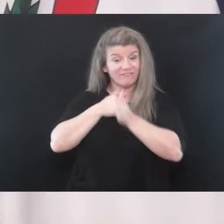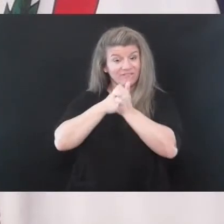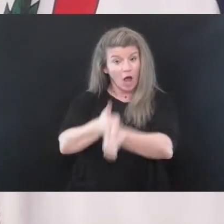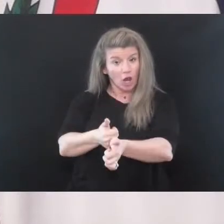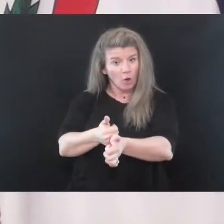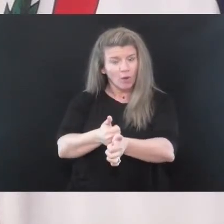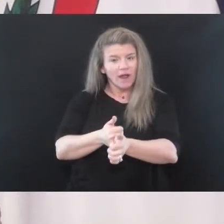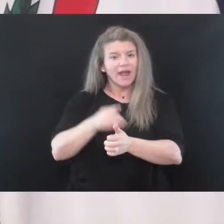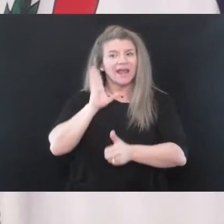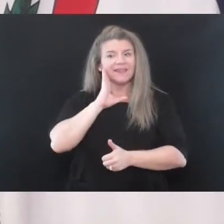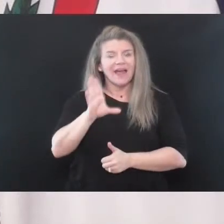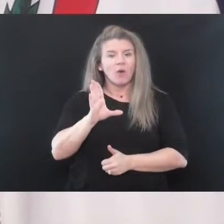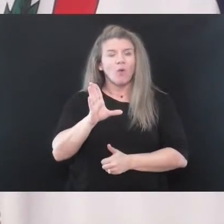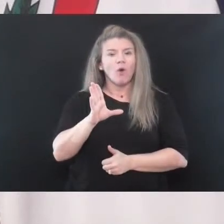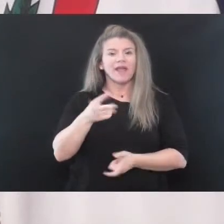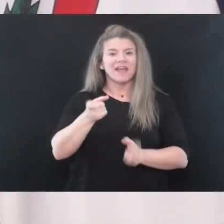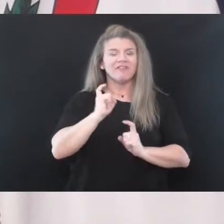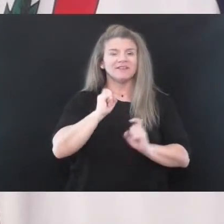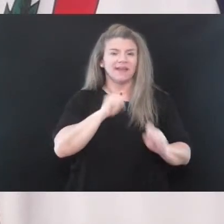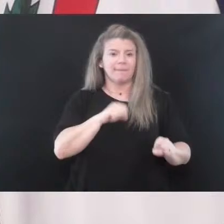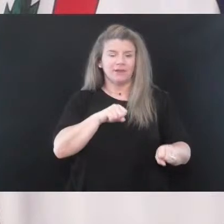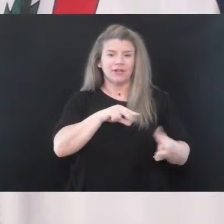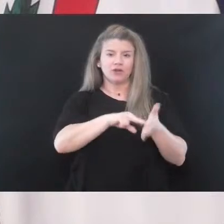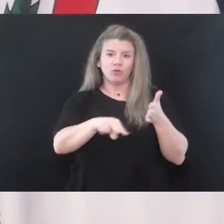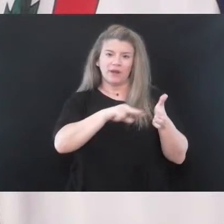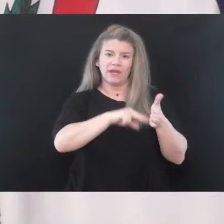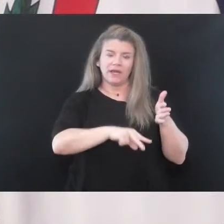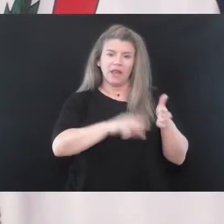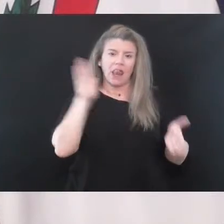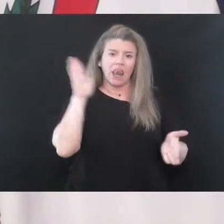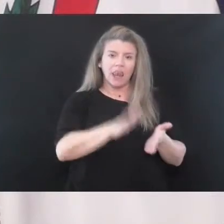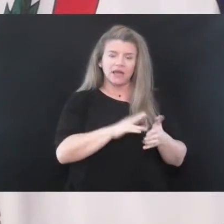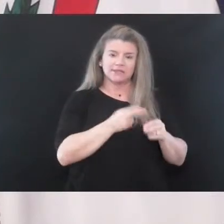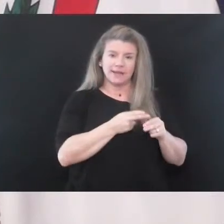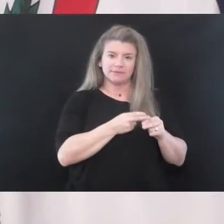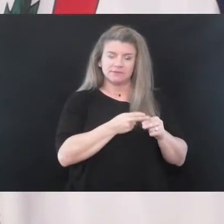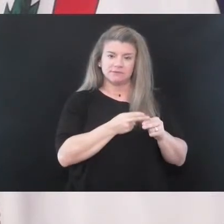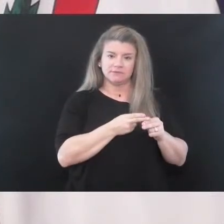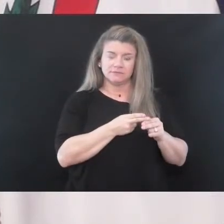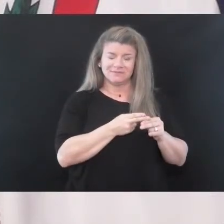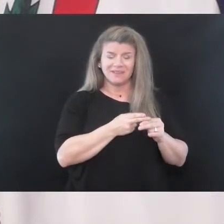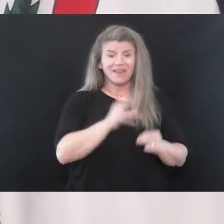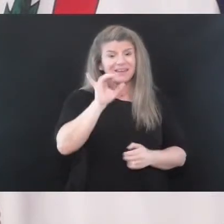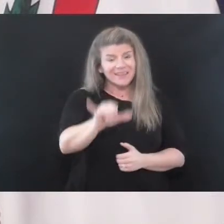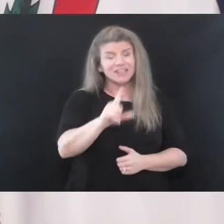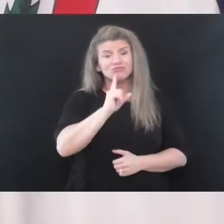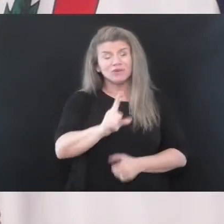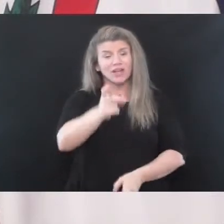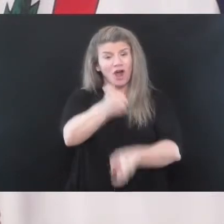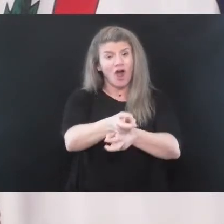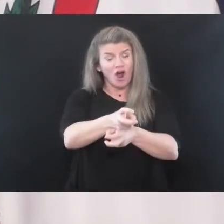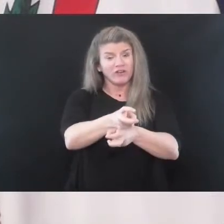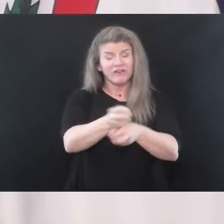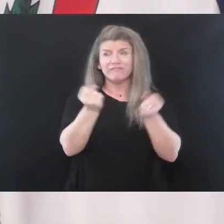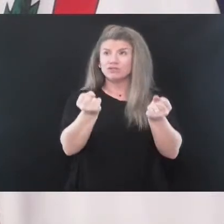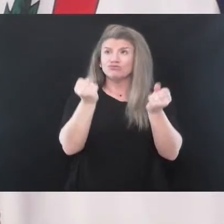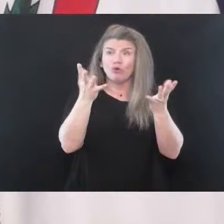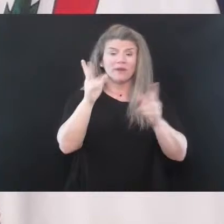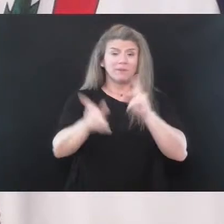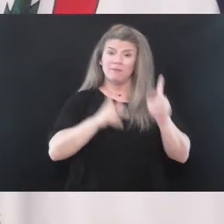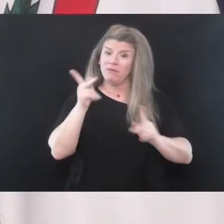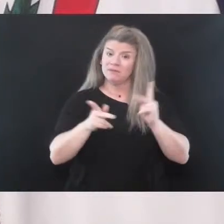make us count less body bags. This is one tough go for lots and lots of